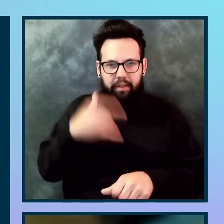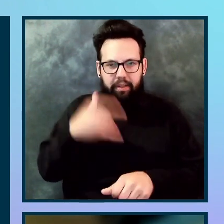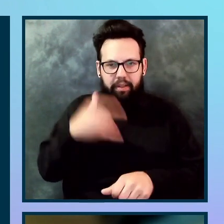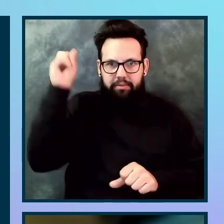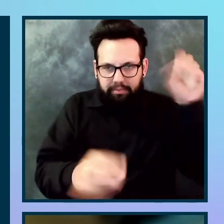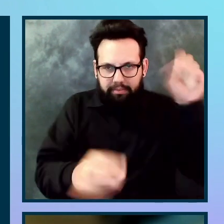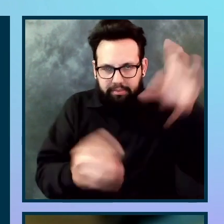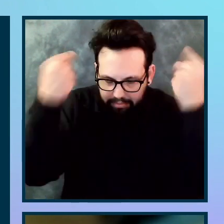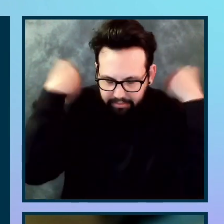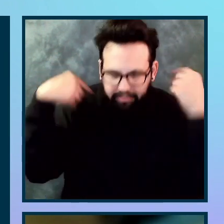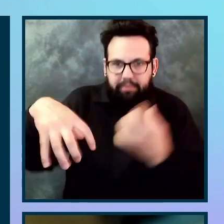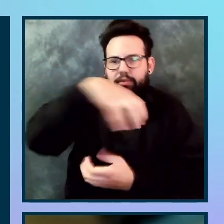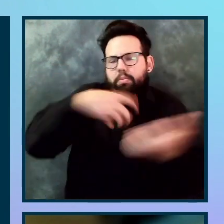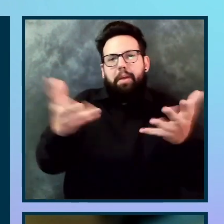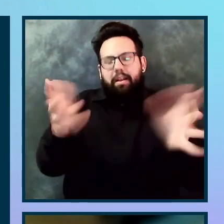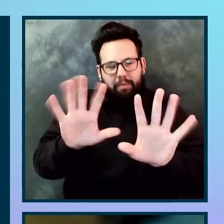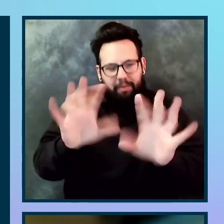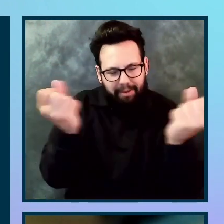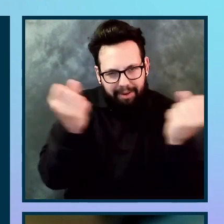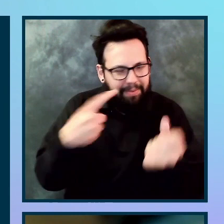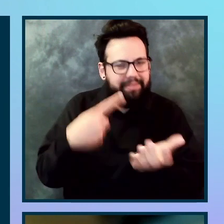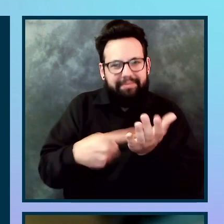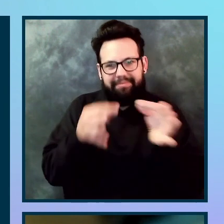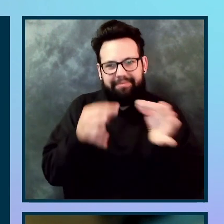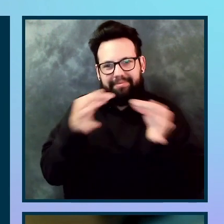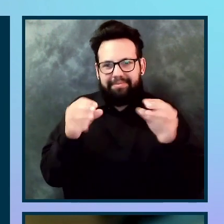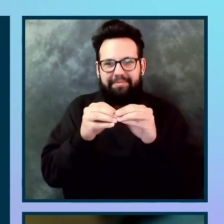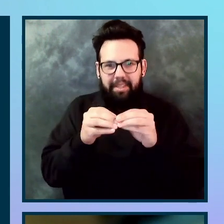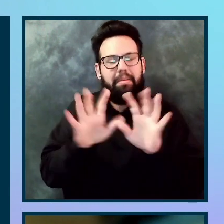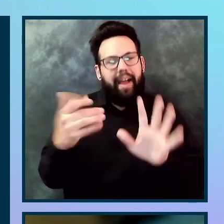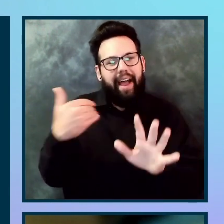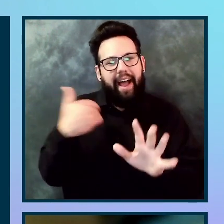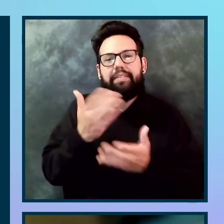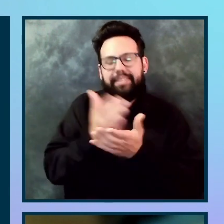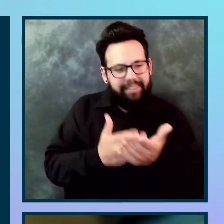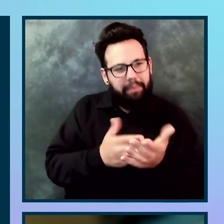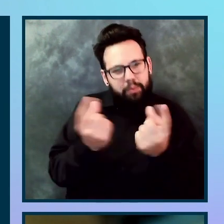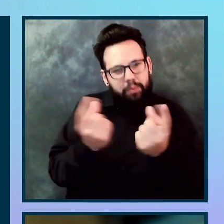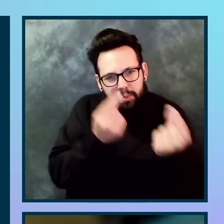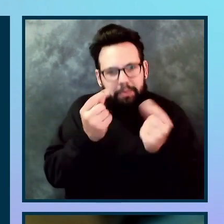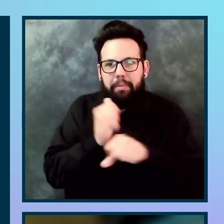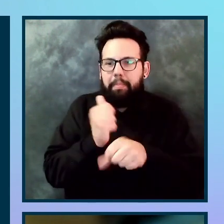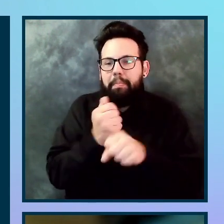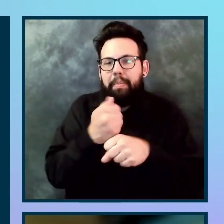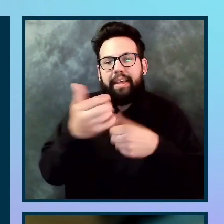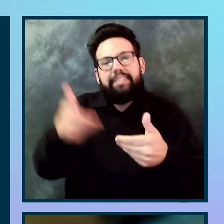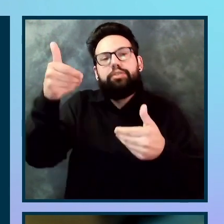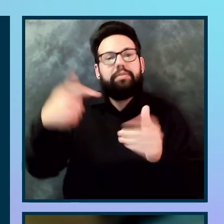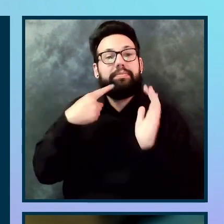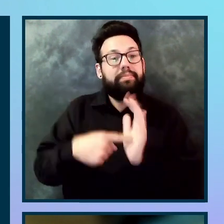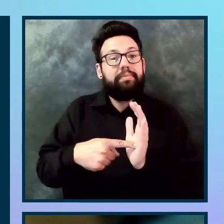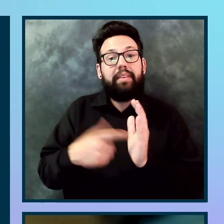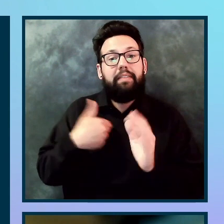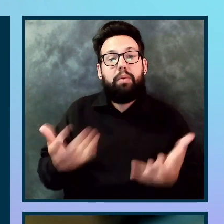is very confusing. But we do have some things that are making things easier. So something like OpenXR,